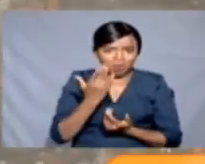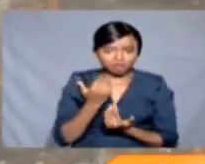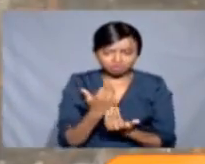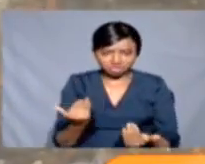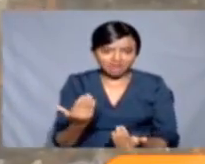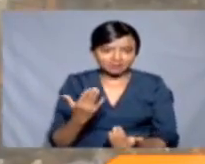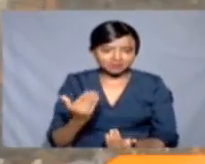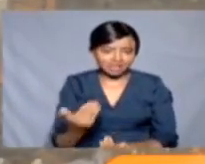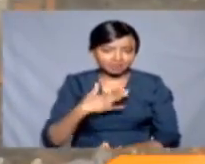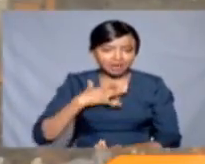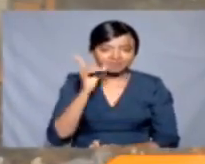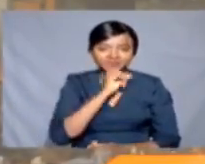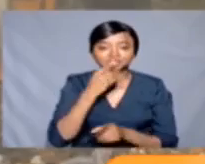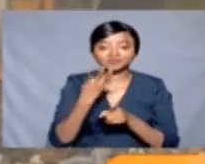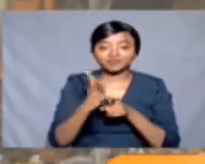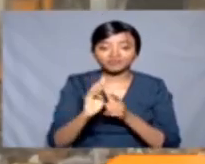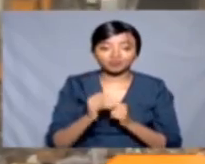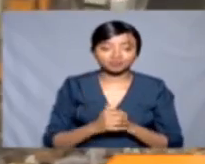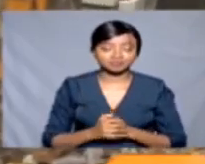hapa.